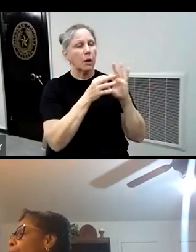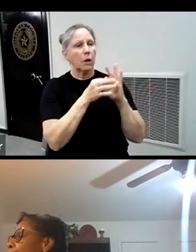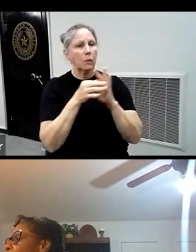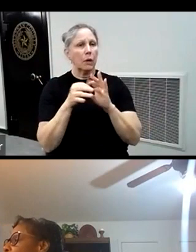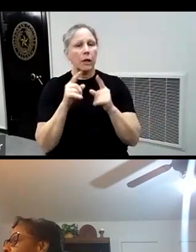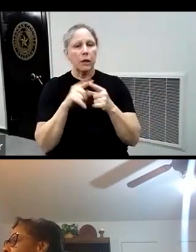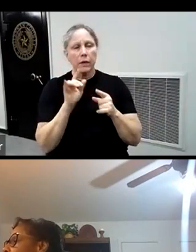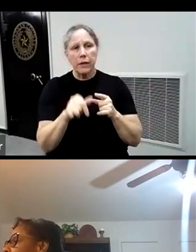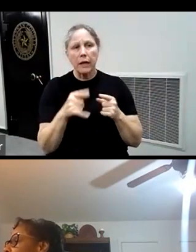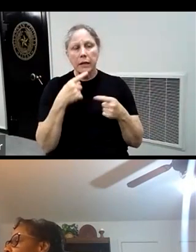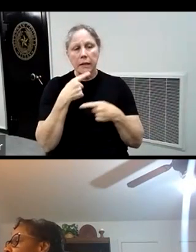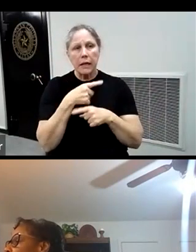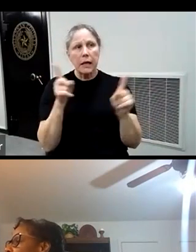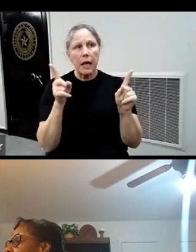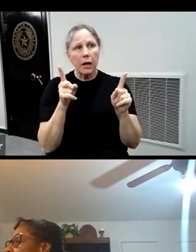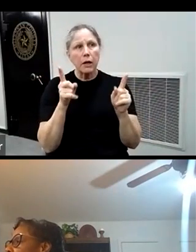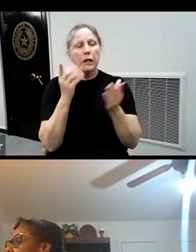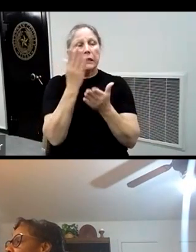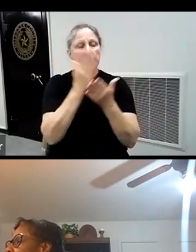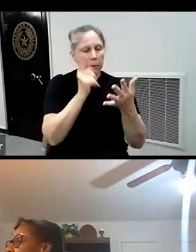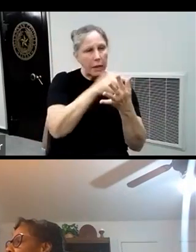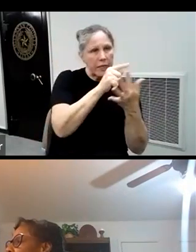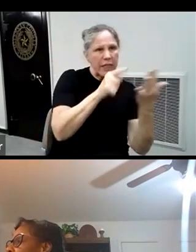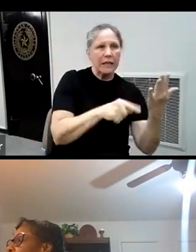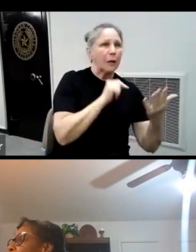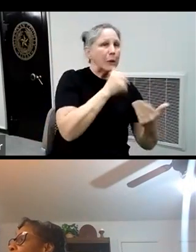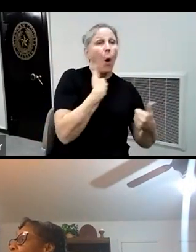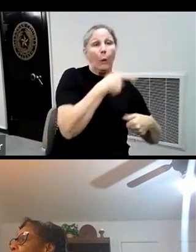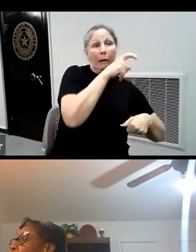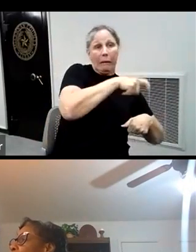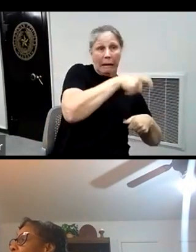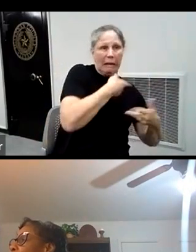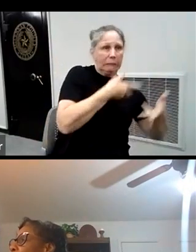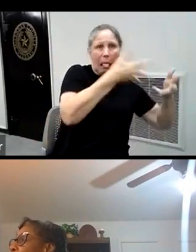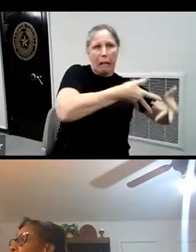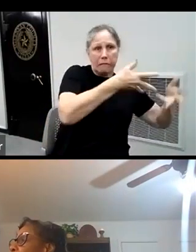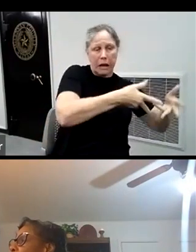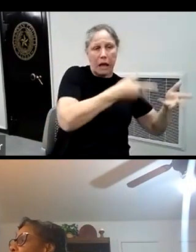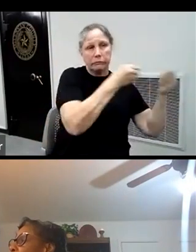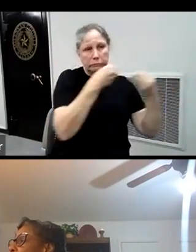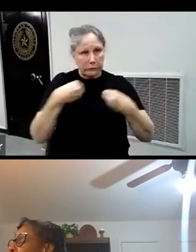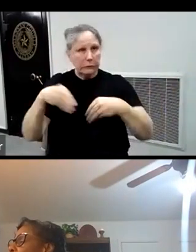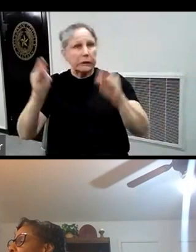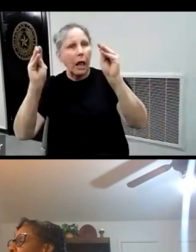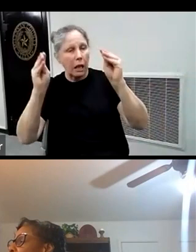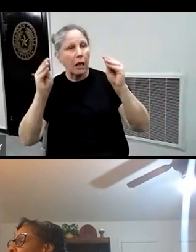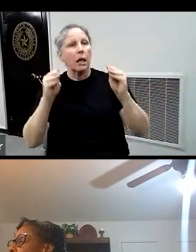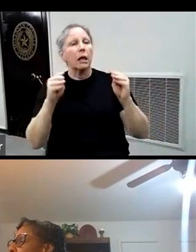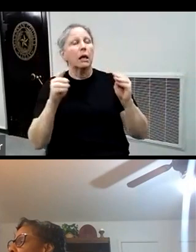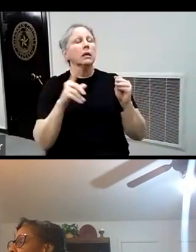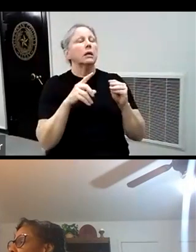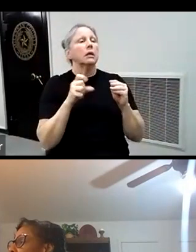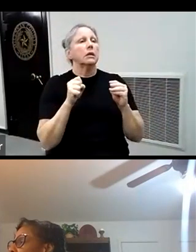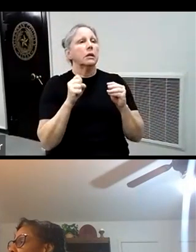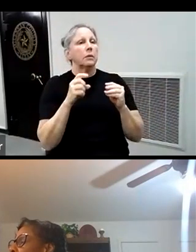in order declaring certain property as surplus and authorizing disposition of the same.